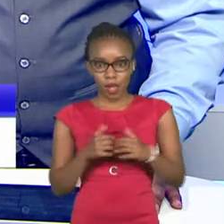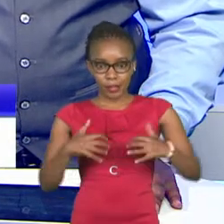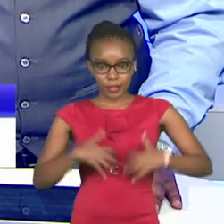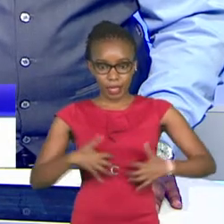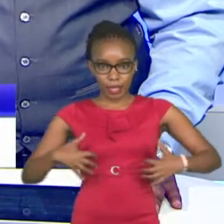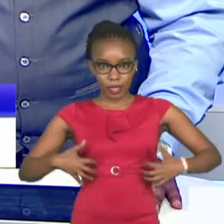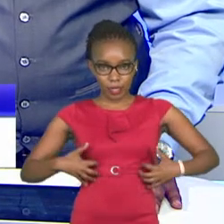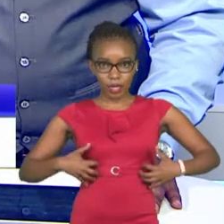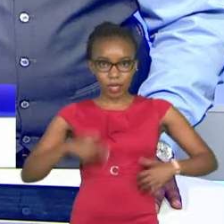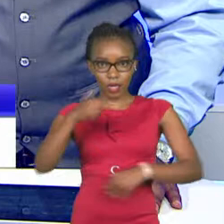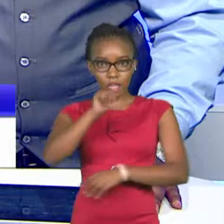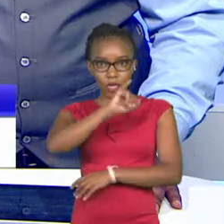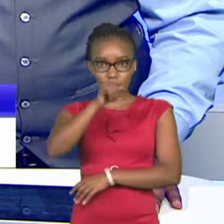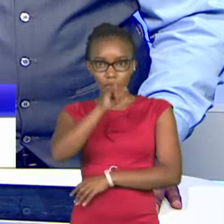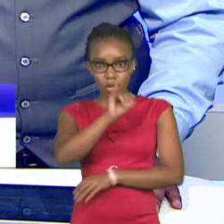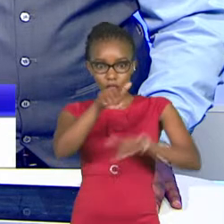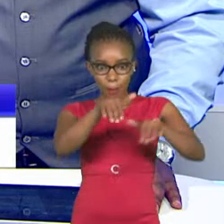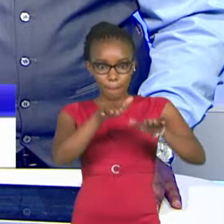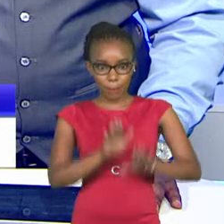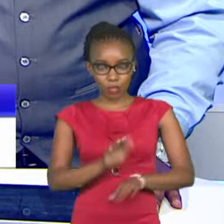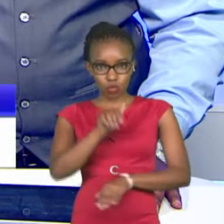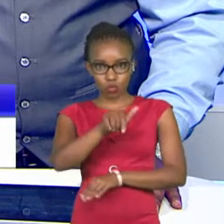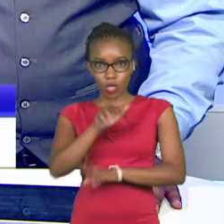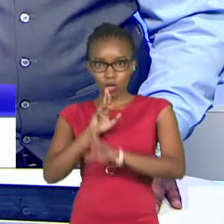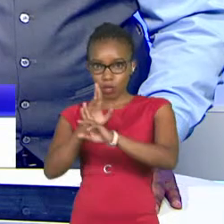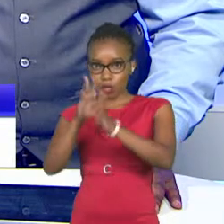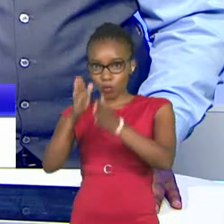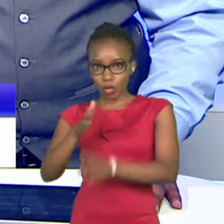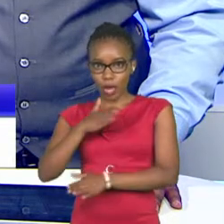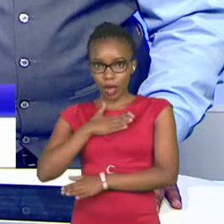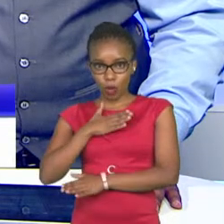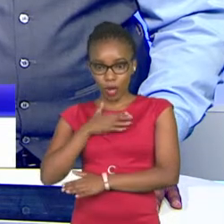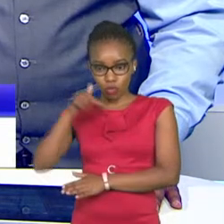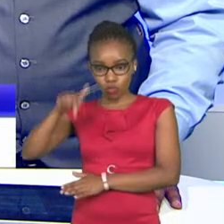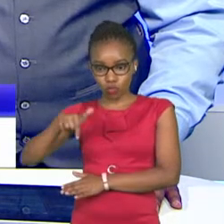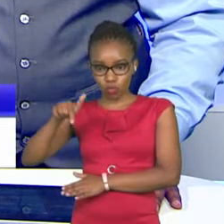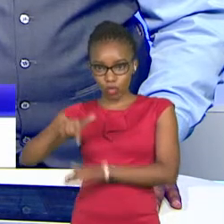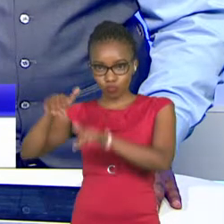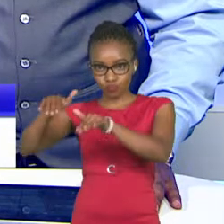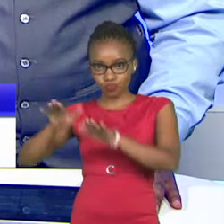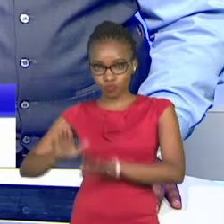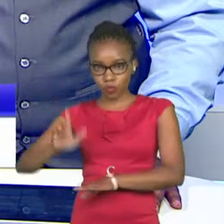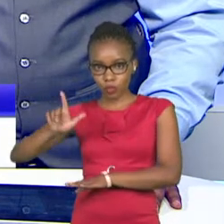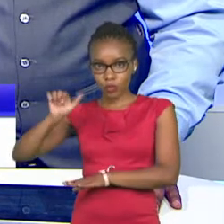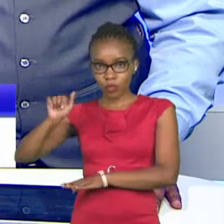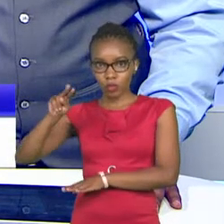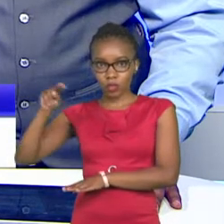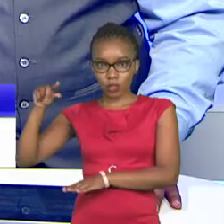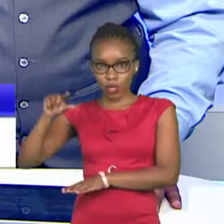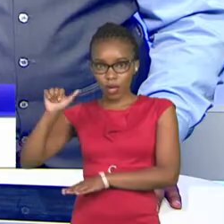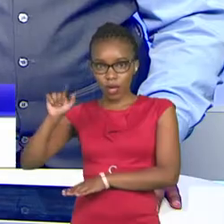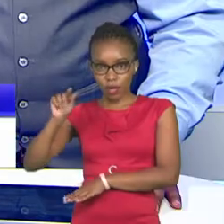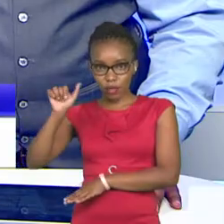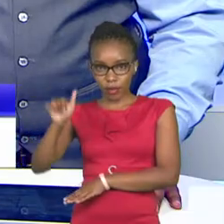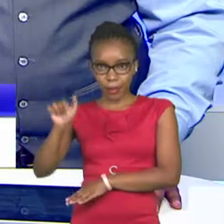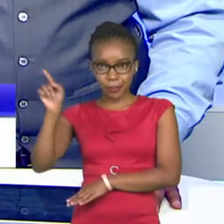Senator Yusuf Haji has been buried today. Our senior reporter Joel Chacha was at Lang'ata Cemetery and witnessed the burial ceremony.